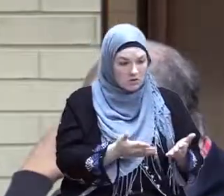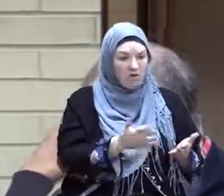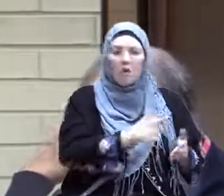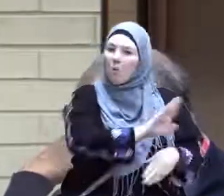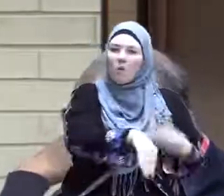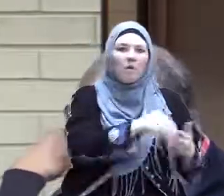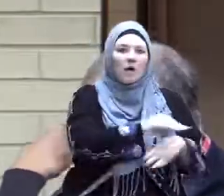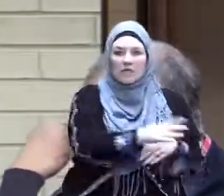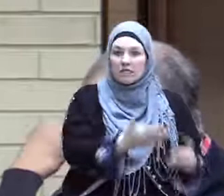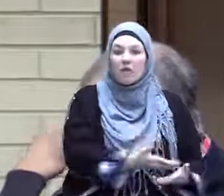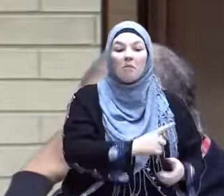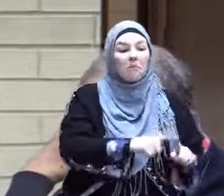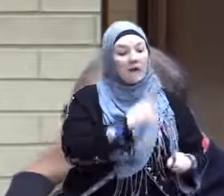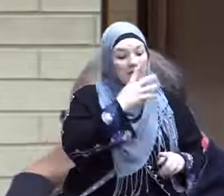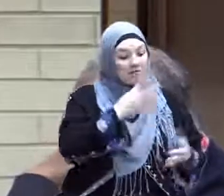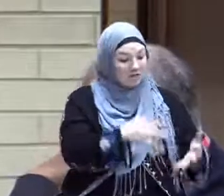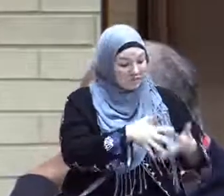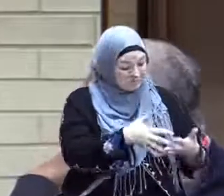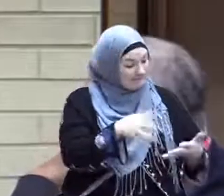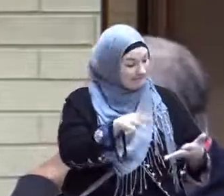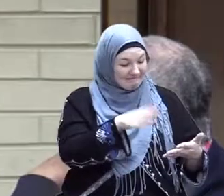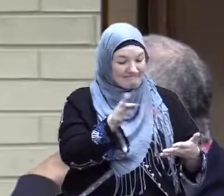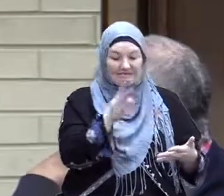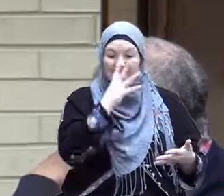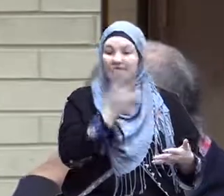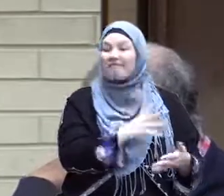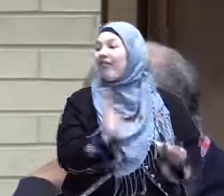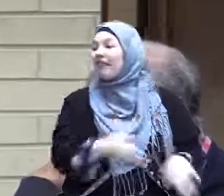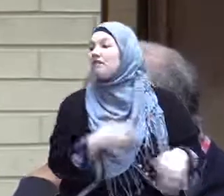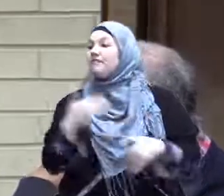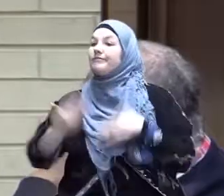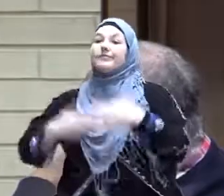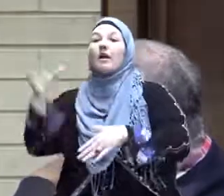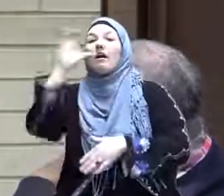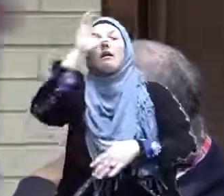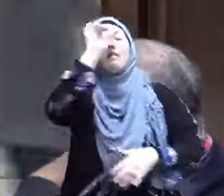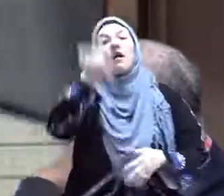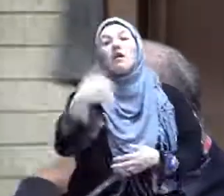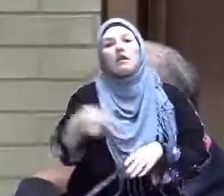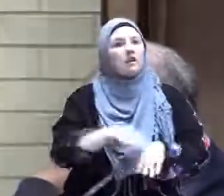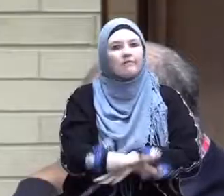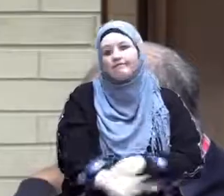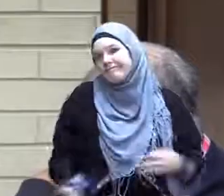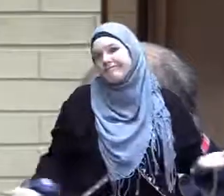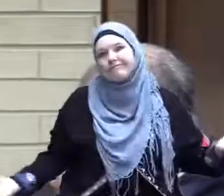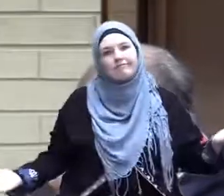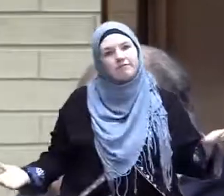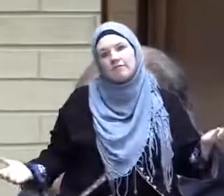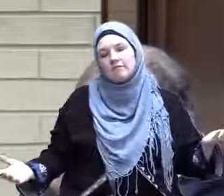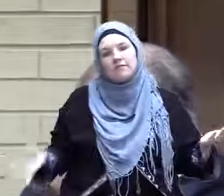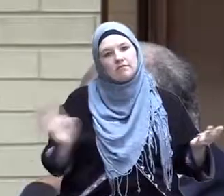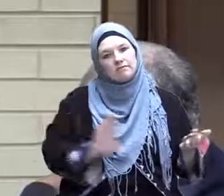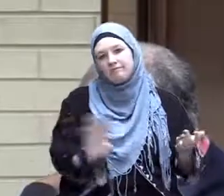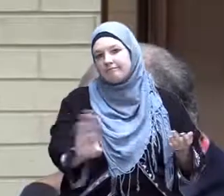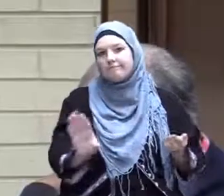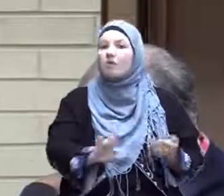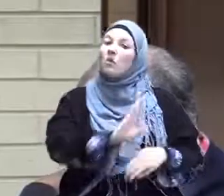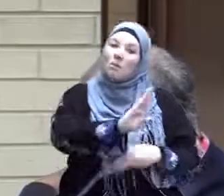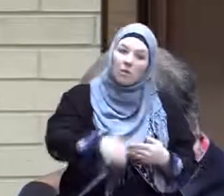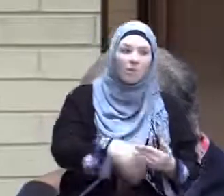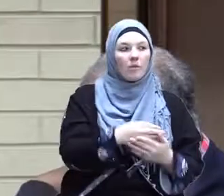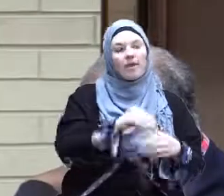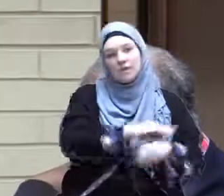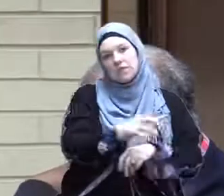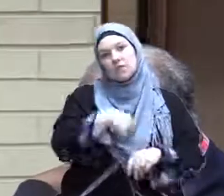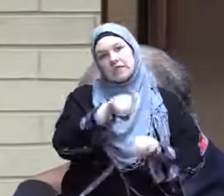you're lost, because there is no guidance elsewhere. All the guidance we need as humans, as